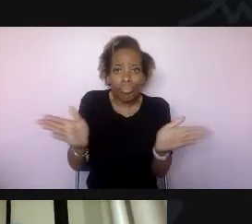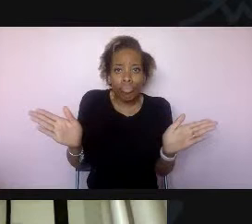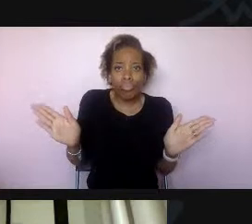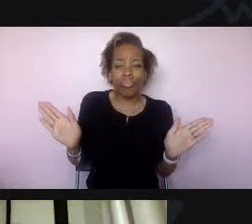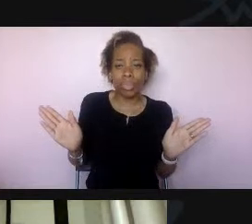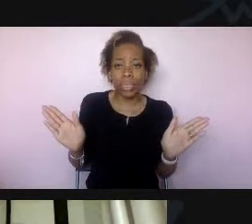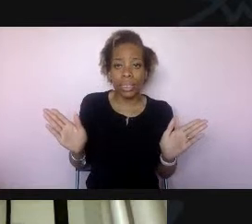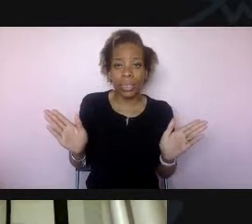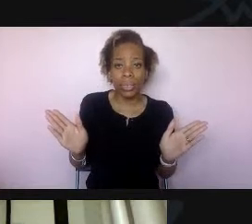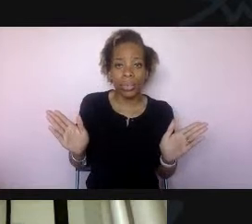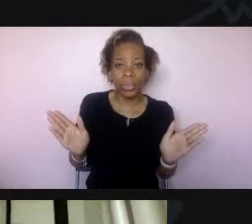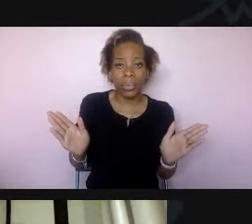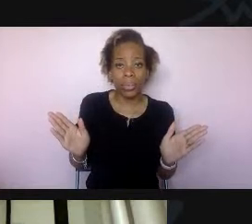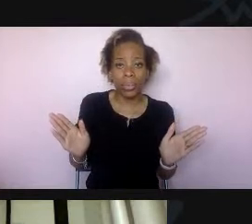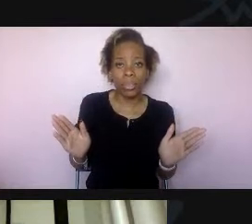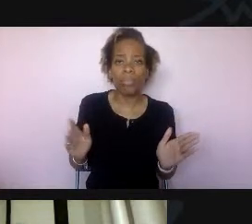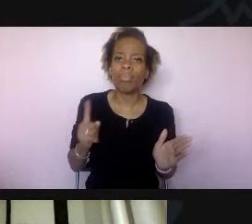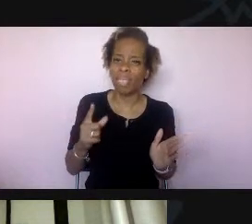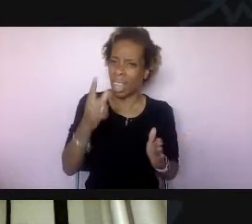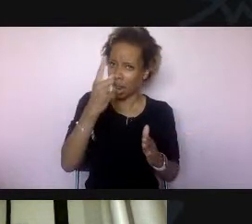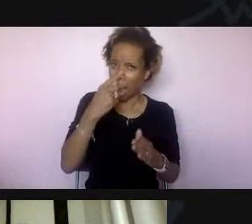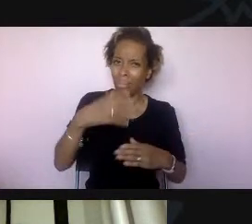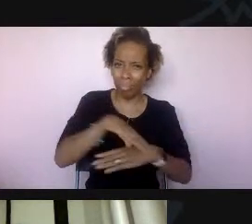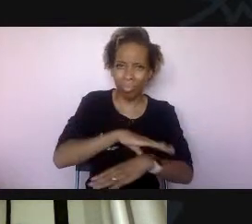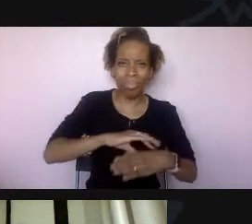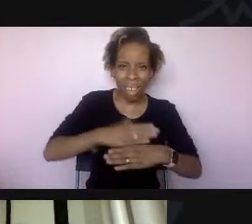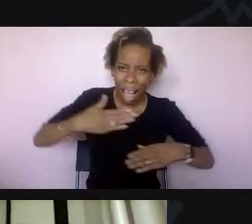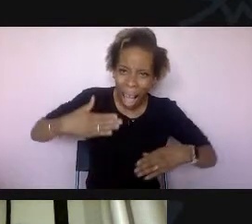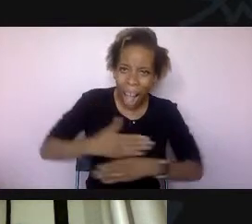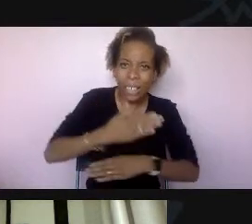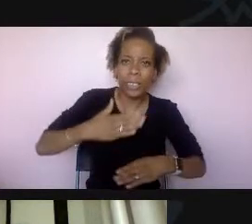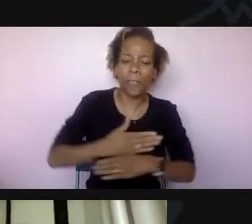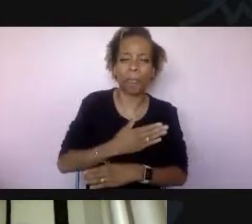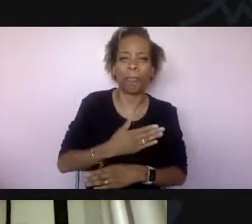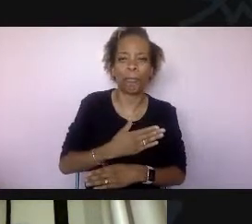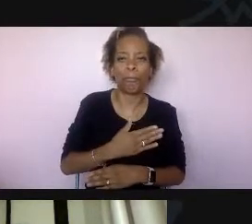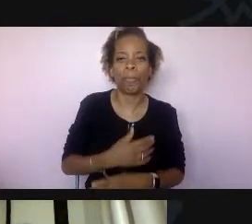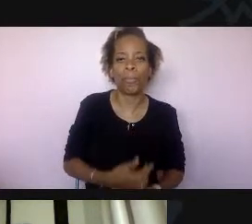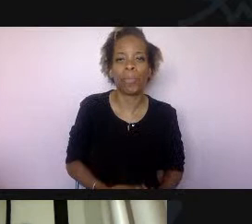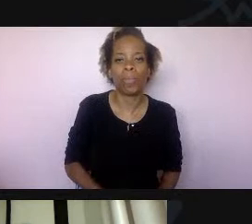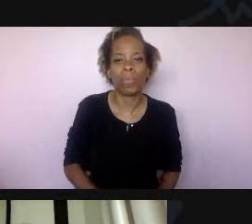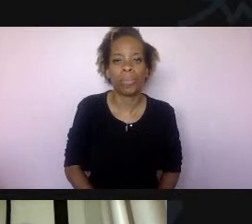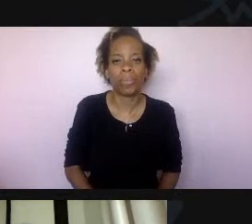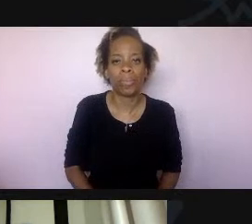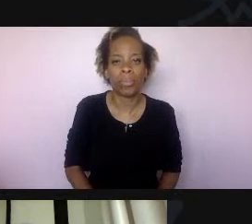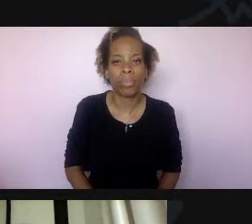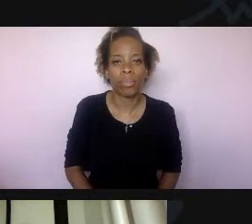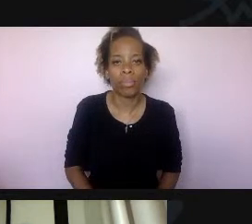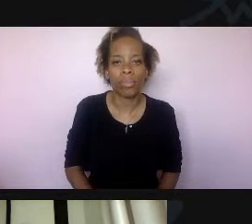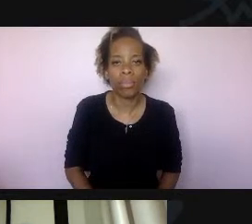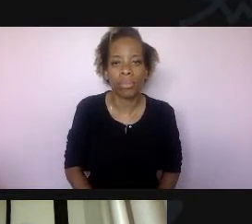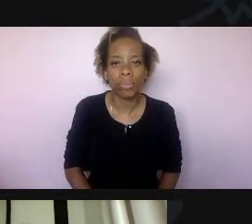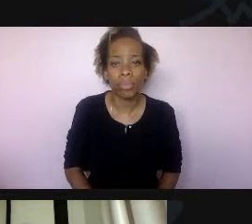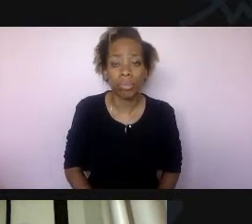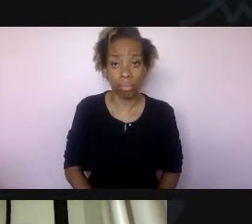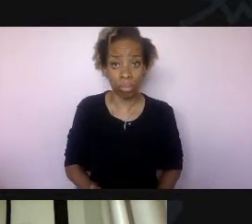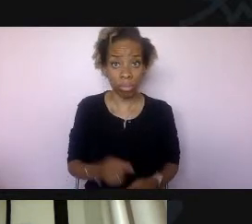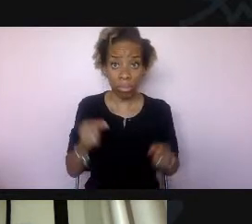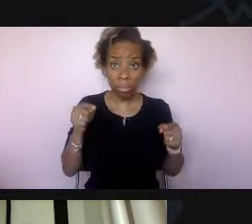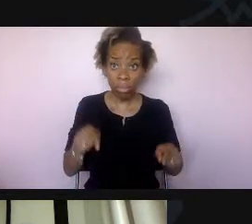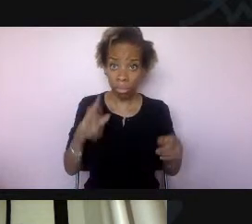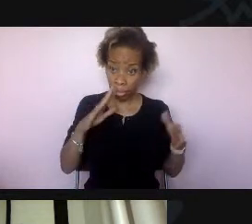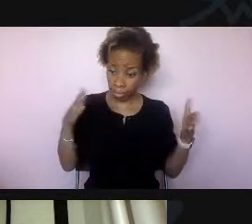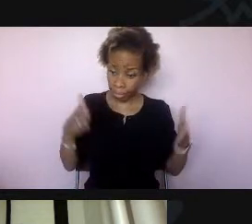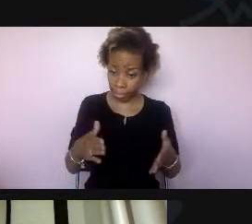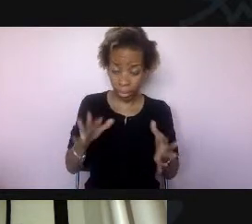it's something that can be really done effectively. It doesn't just apply to this moment of Black